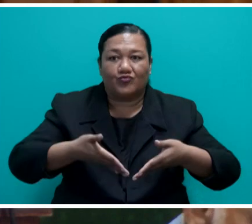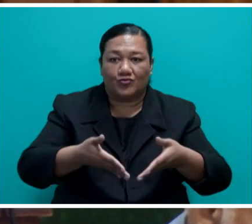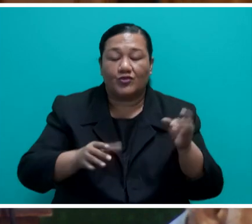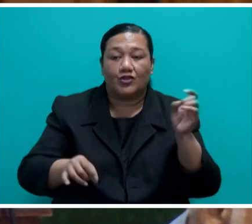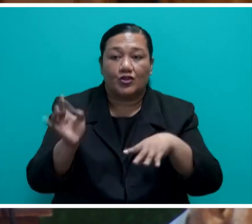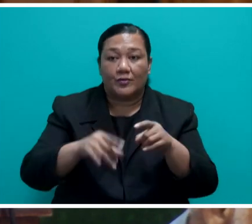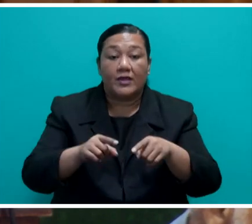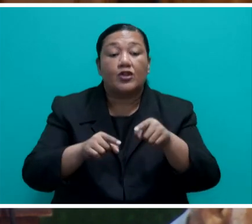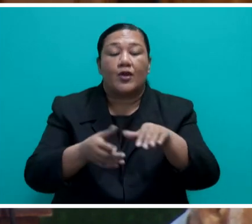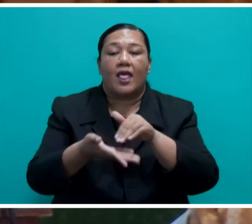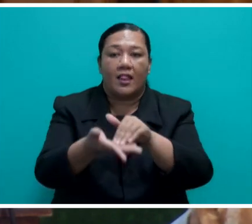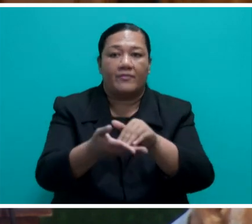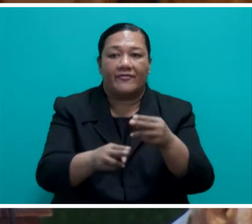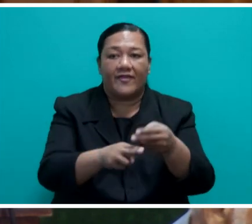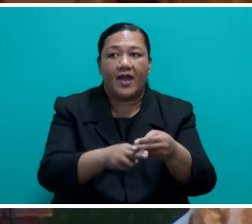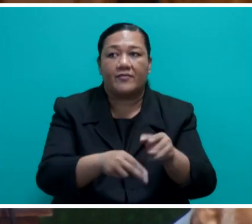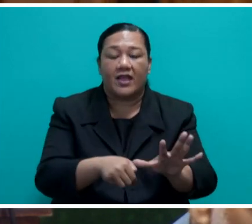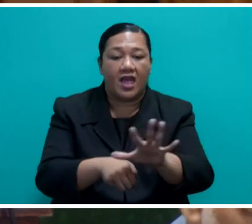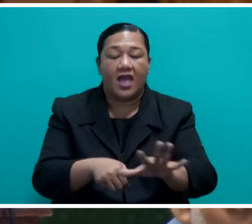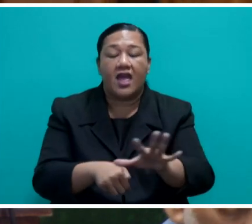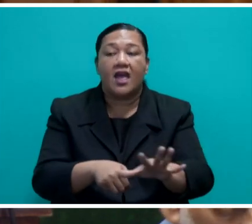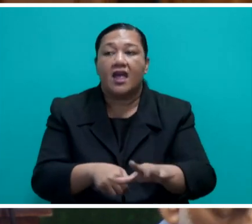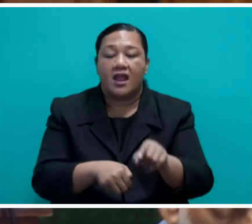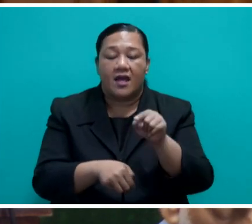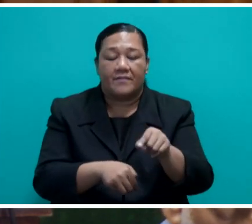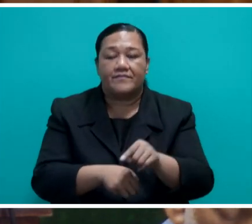blockages from irresponsible garbage disposal.